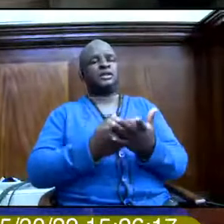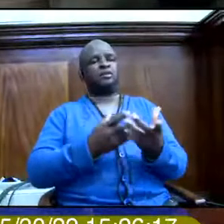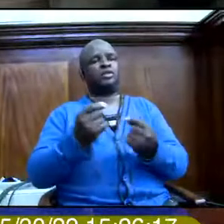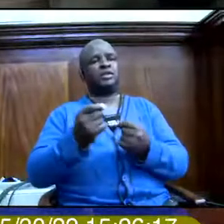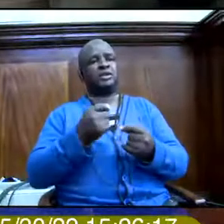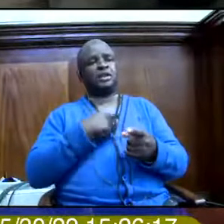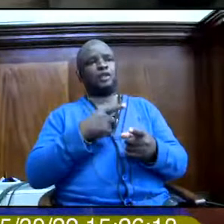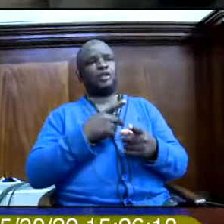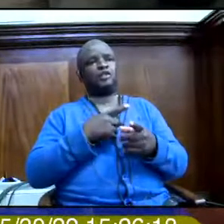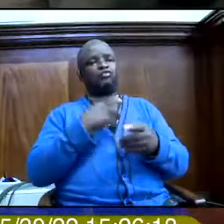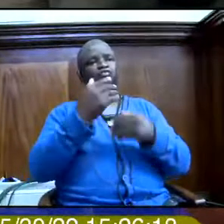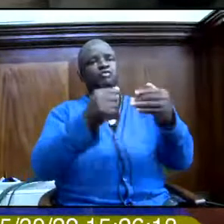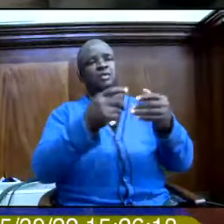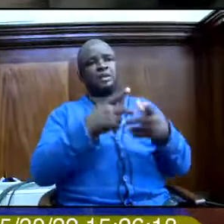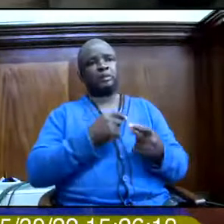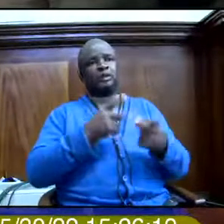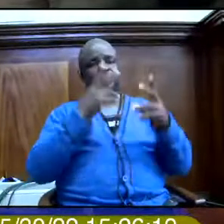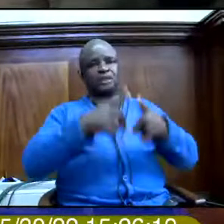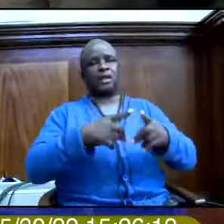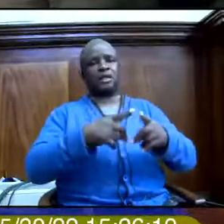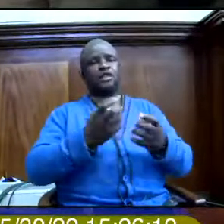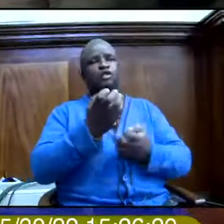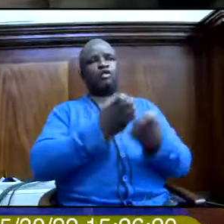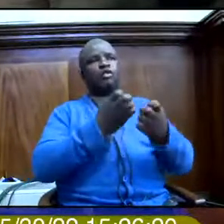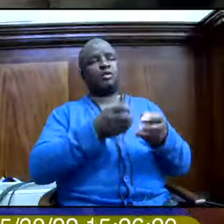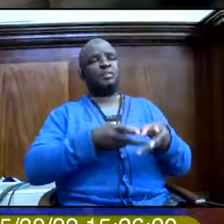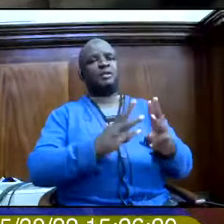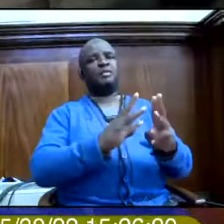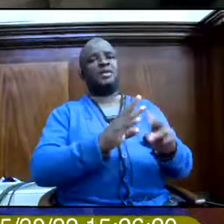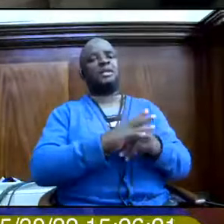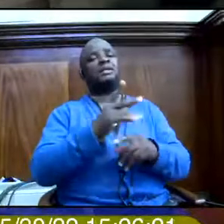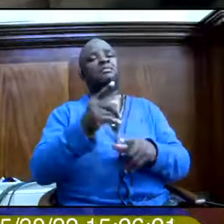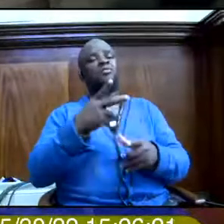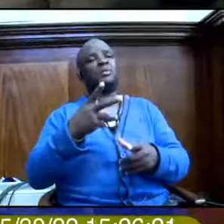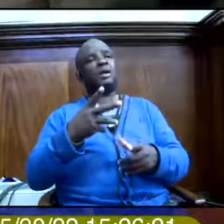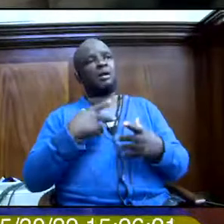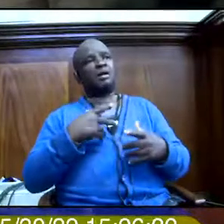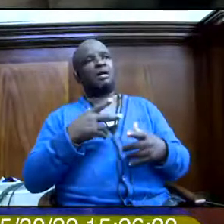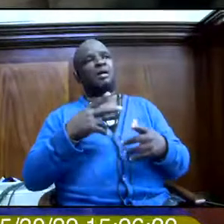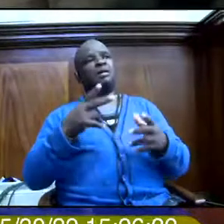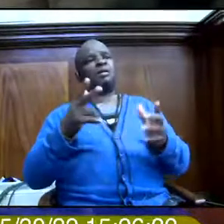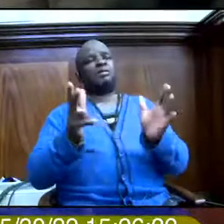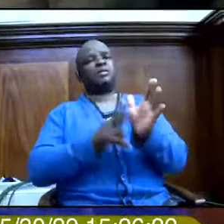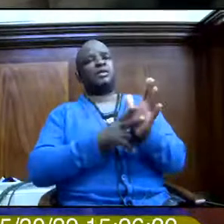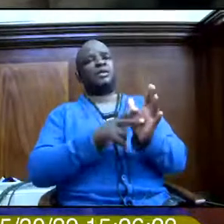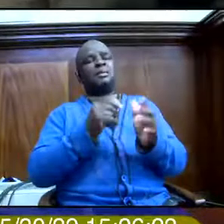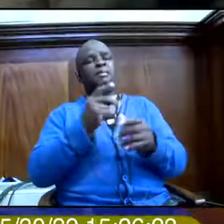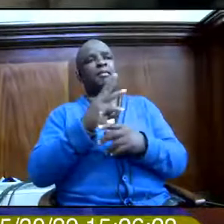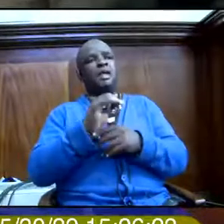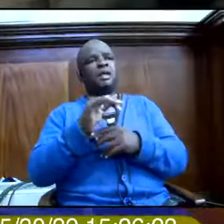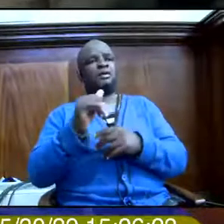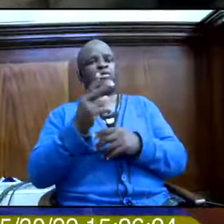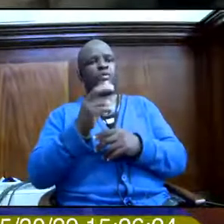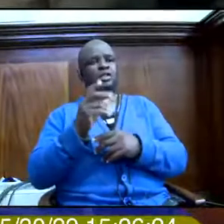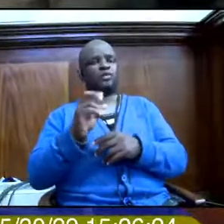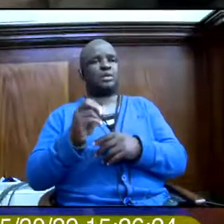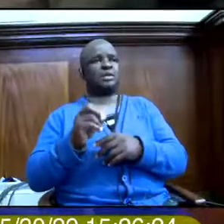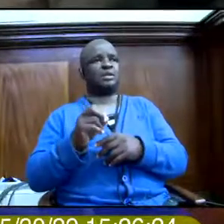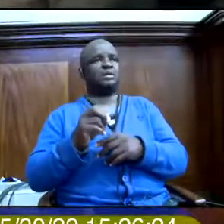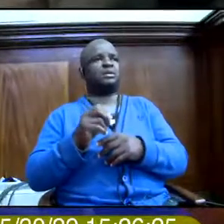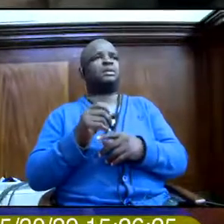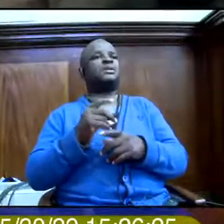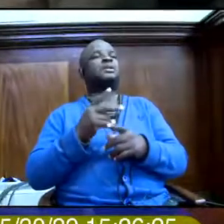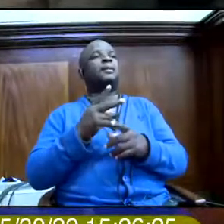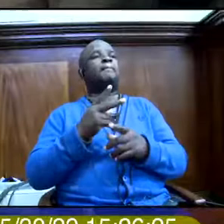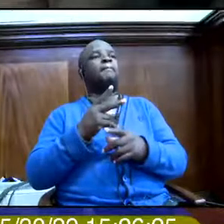economy this has been acknowledged as recently as may 2020 by the president to a